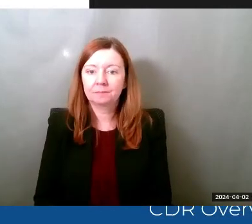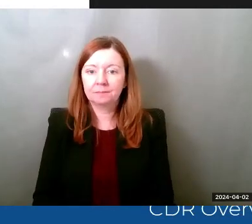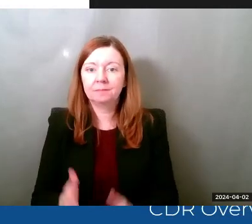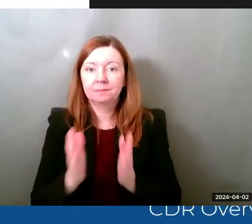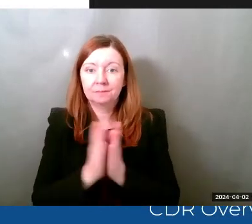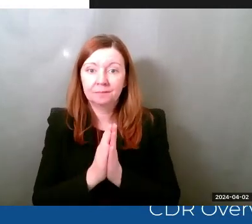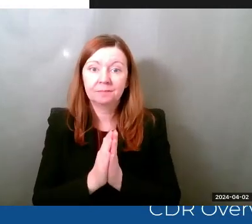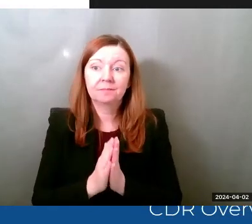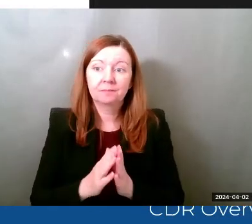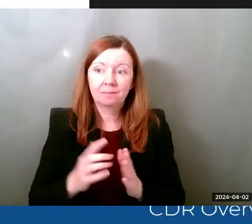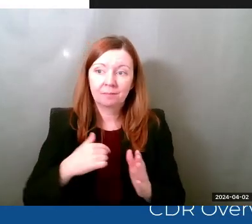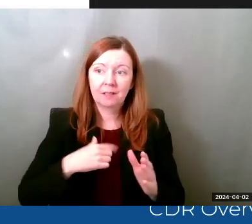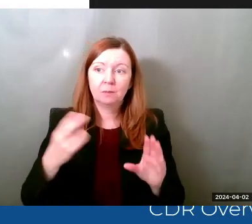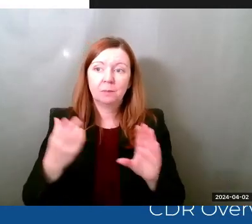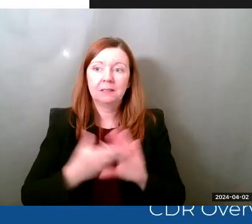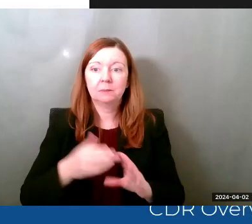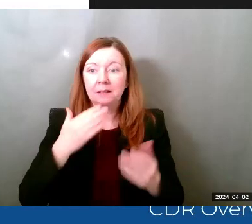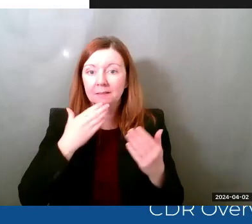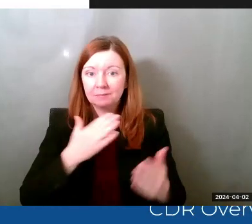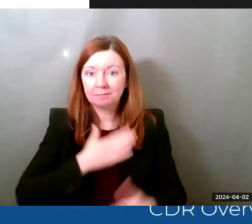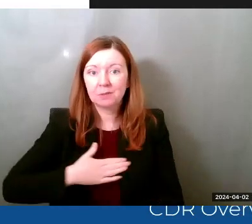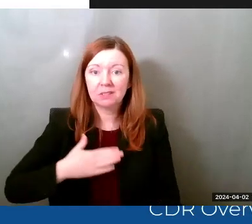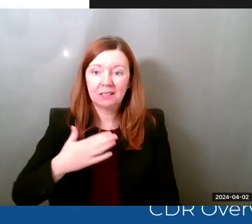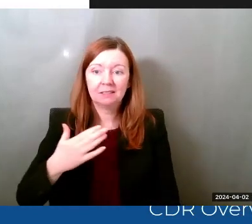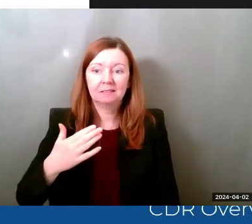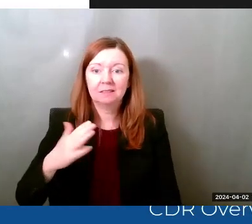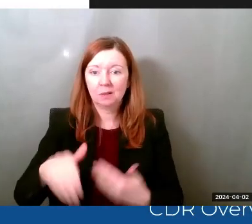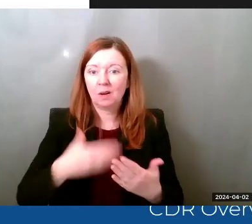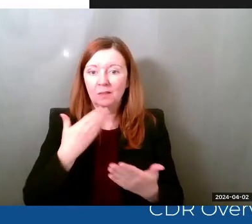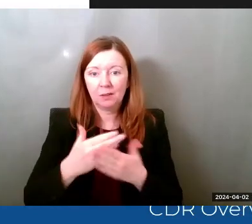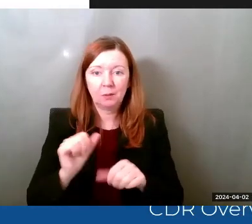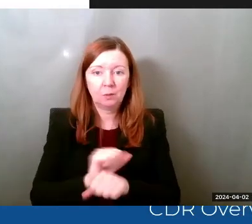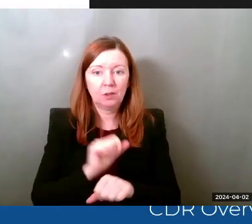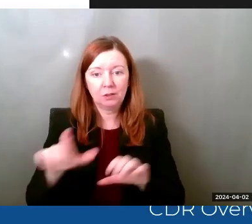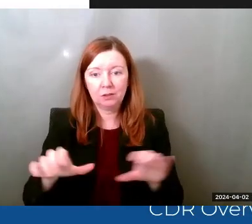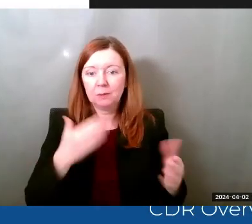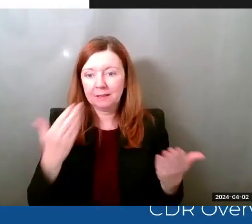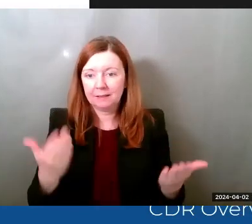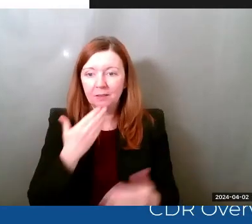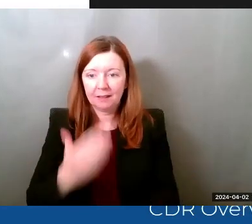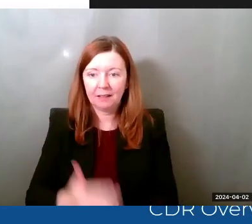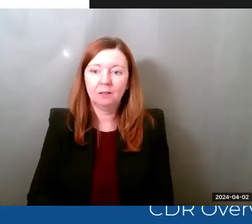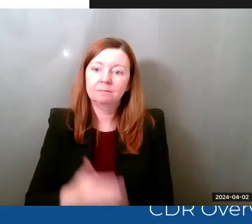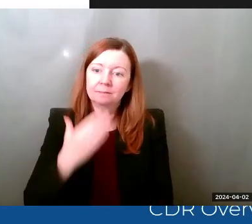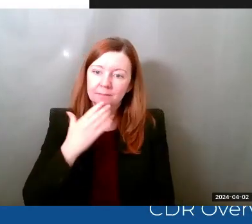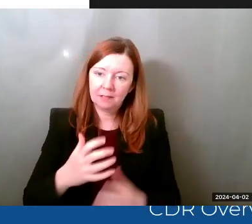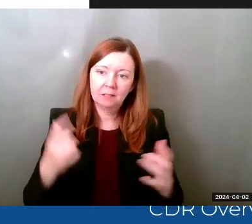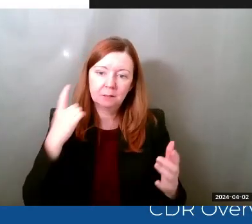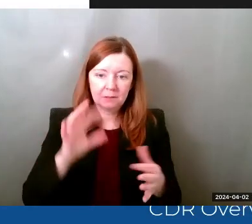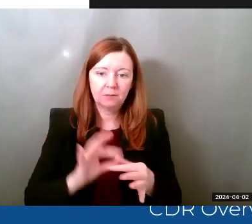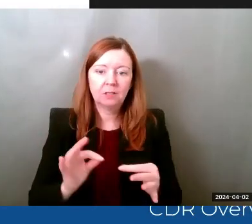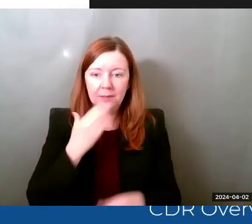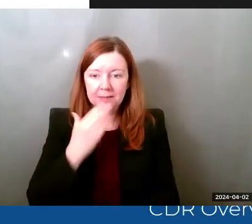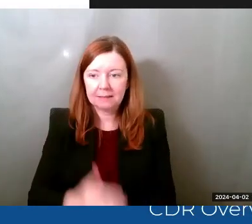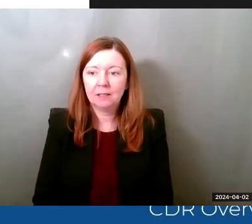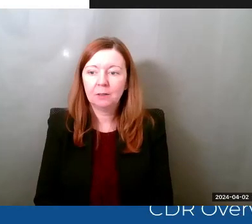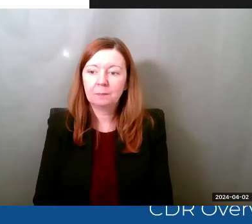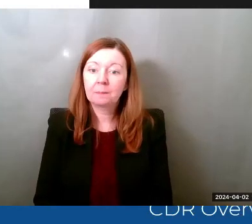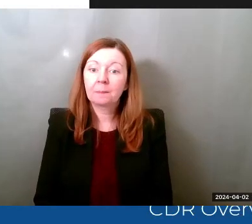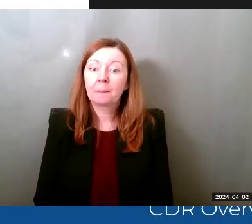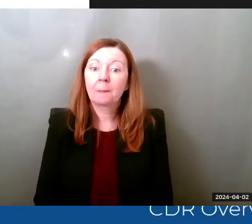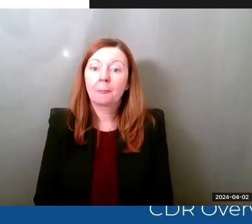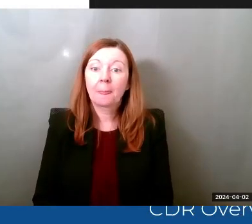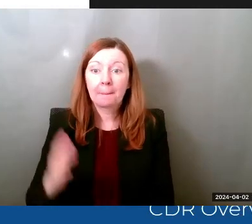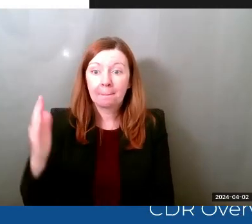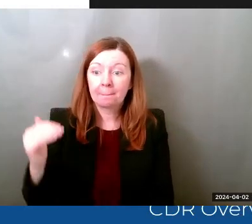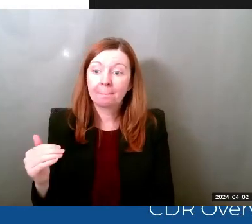to participate. Appreciate the all good work that folks are doing here. Thank you. Thank you so much for your comments.